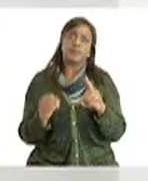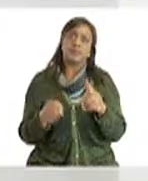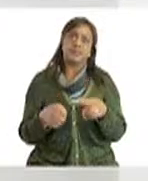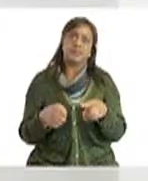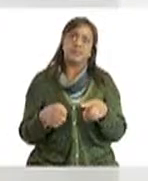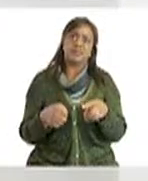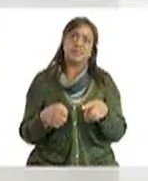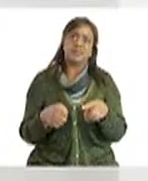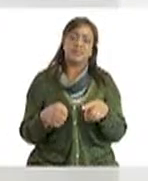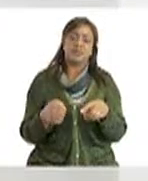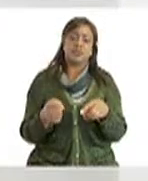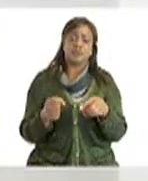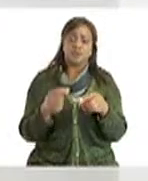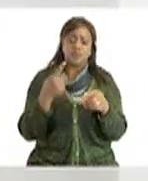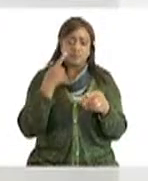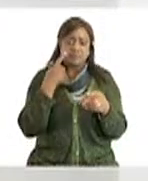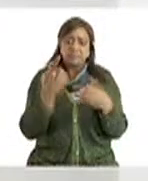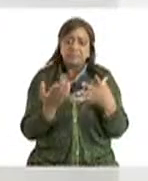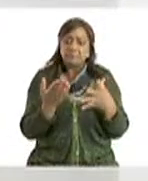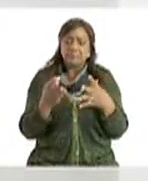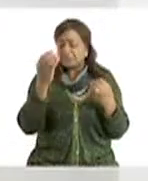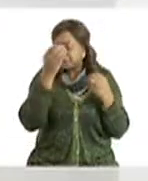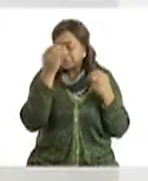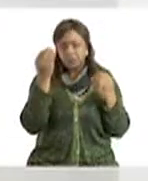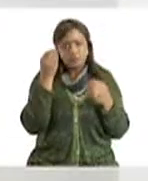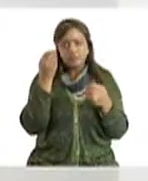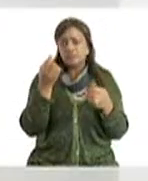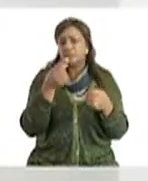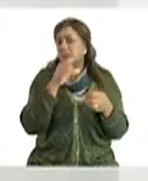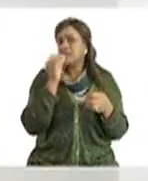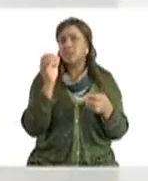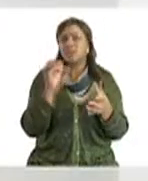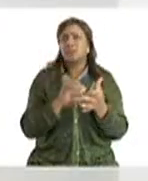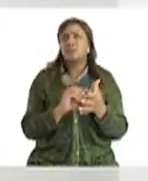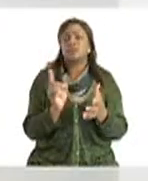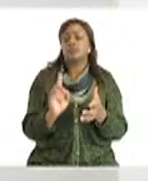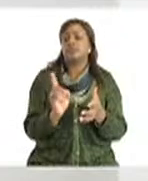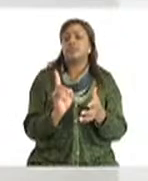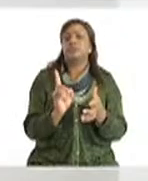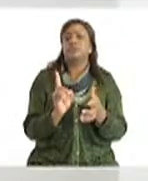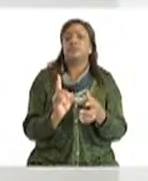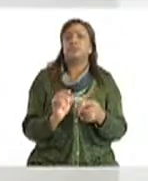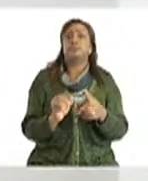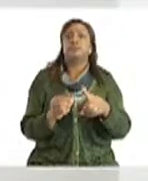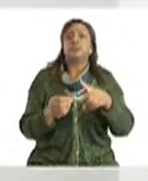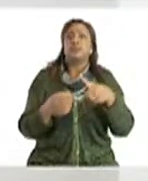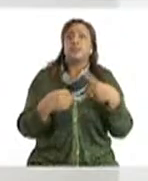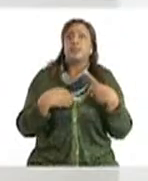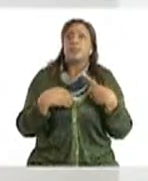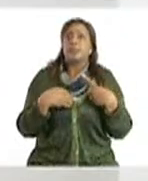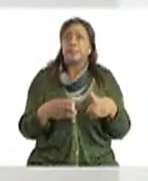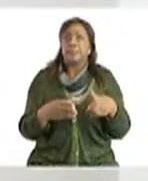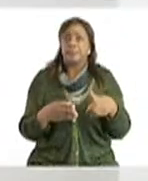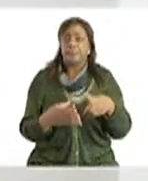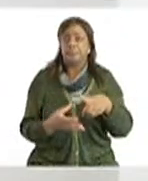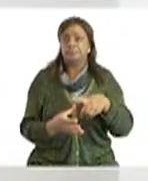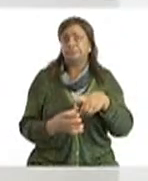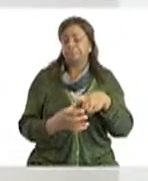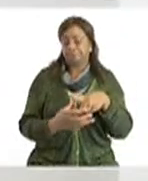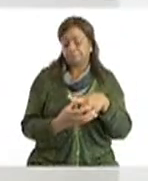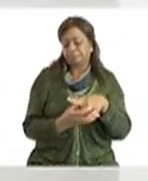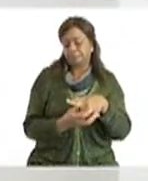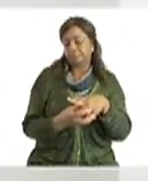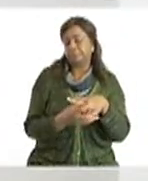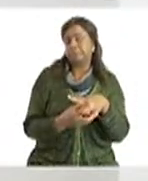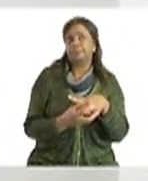bit complicated when it comes to labeling it or following its structure. You have to have a starting point